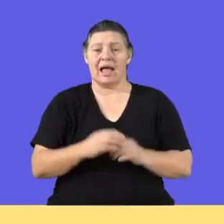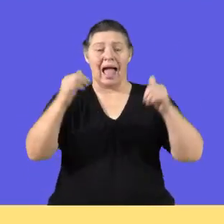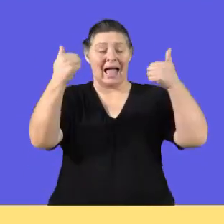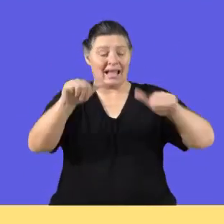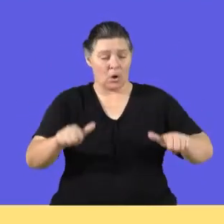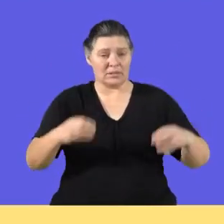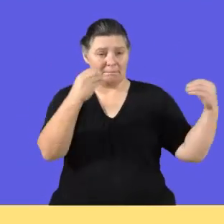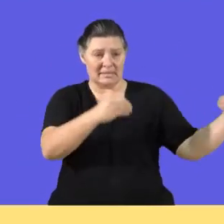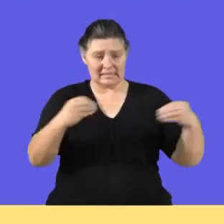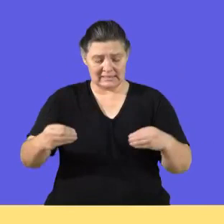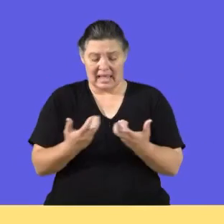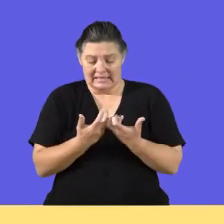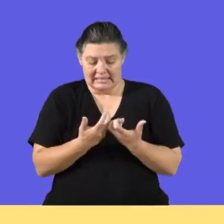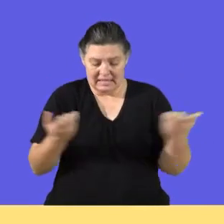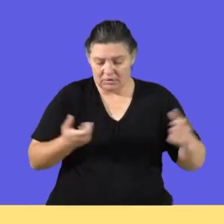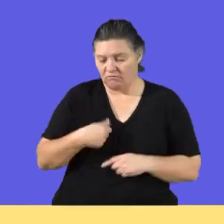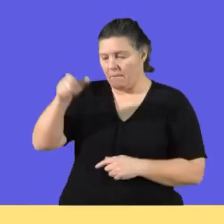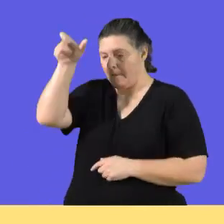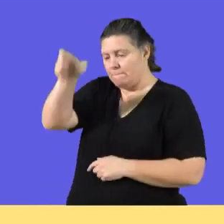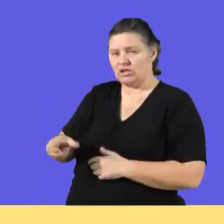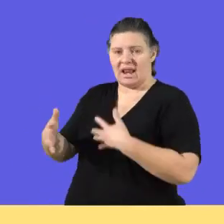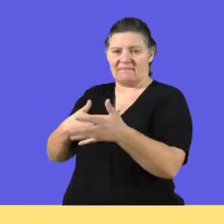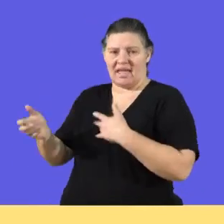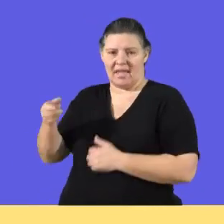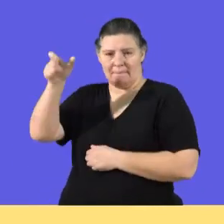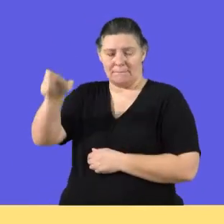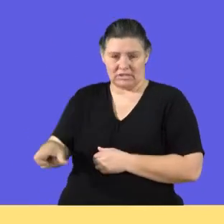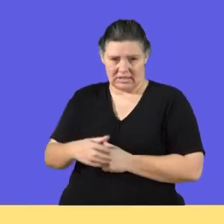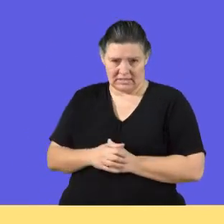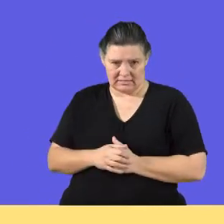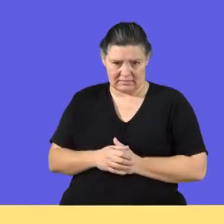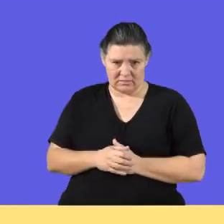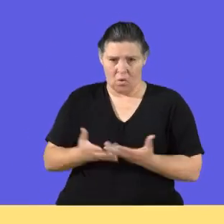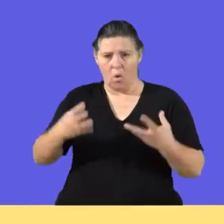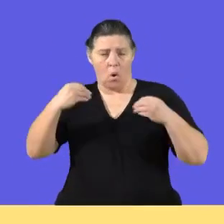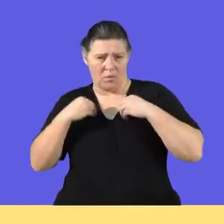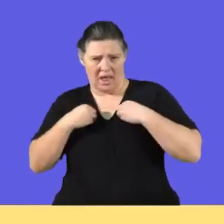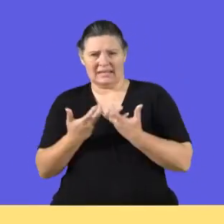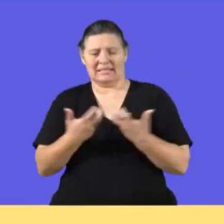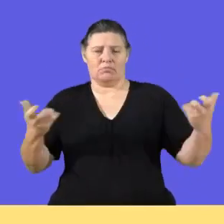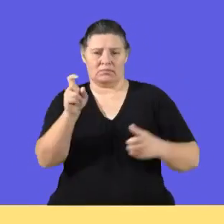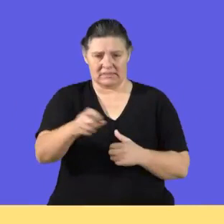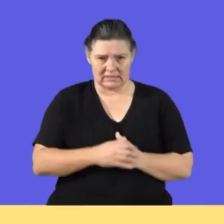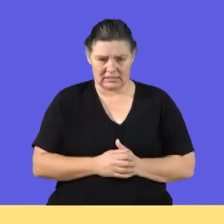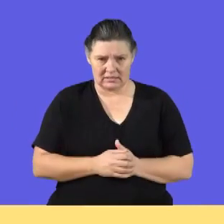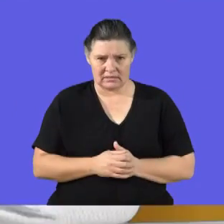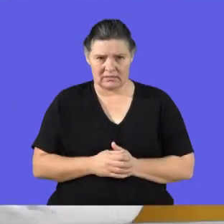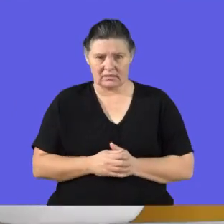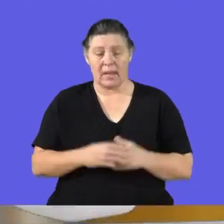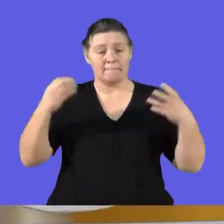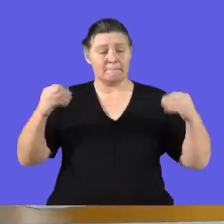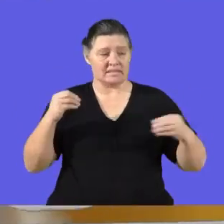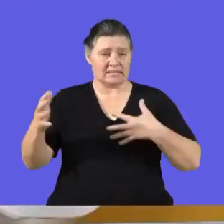the accounting for a business should be kept separate from the personal affairs of its owner. In other words,